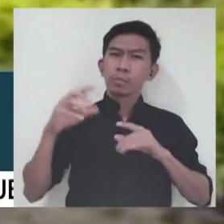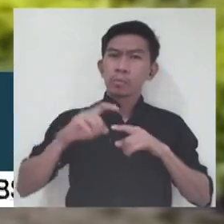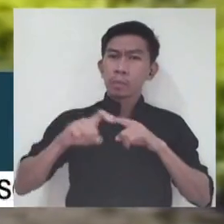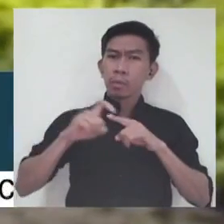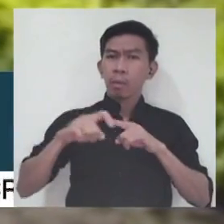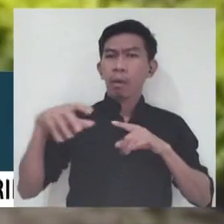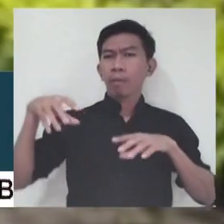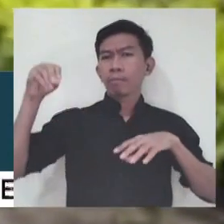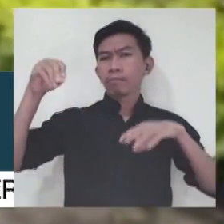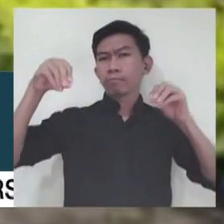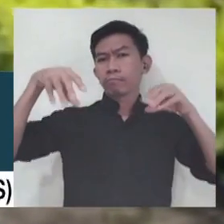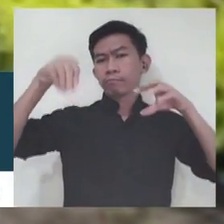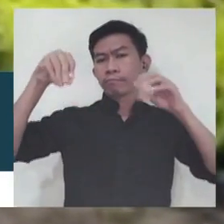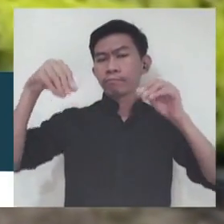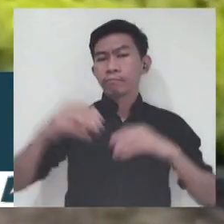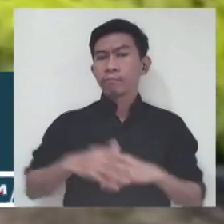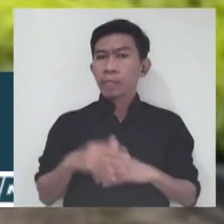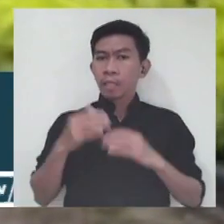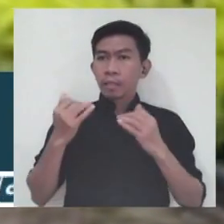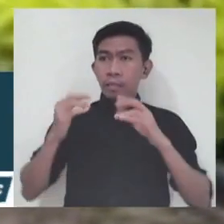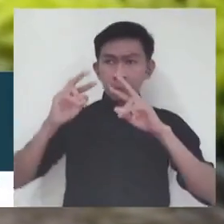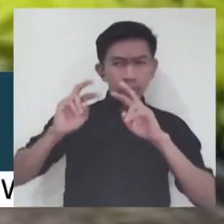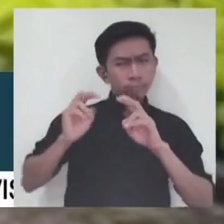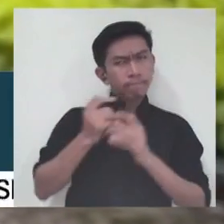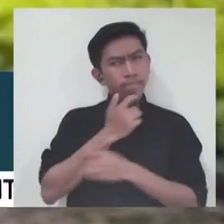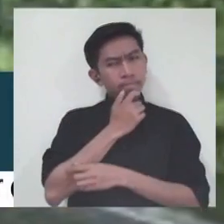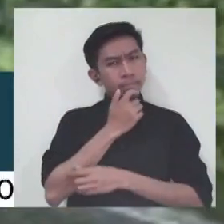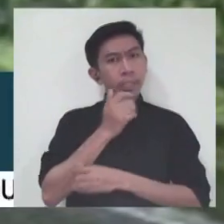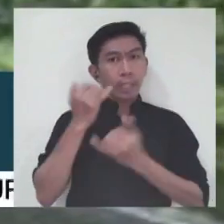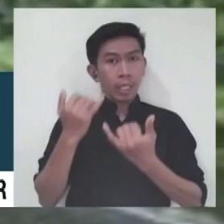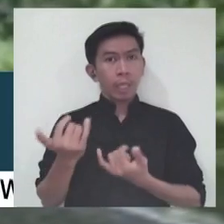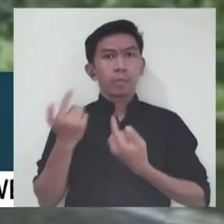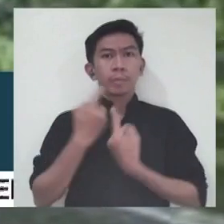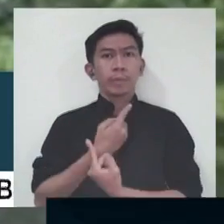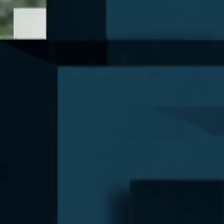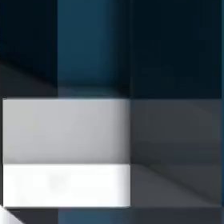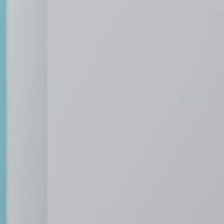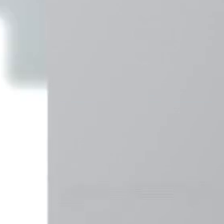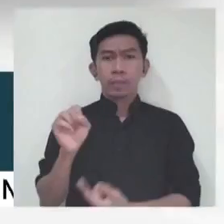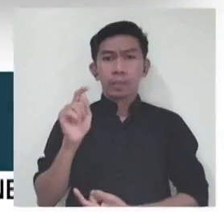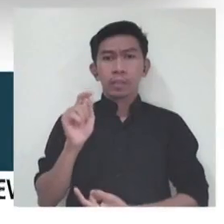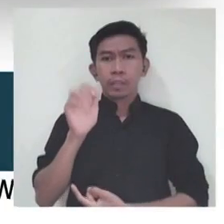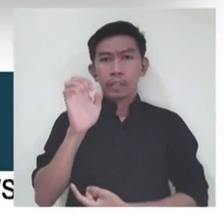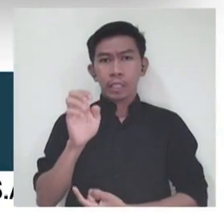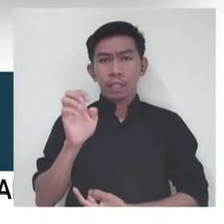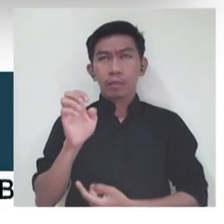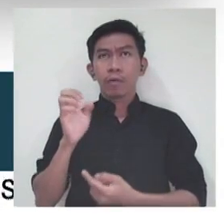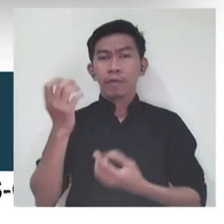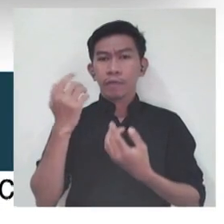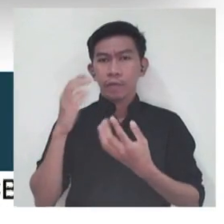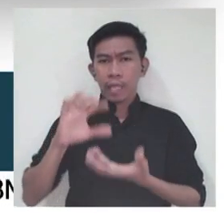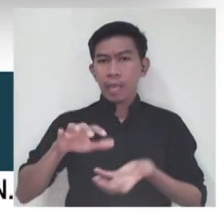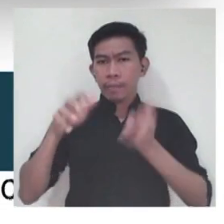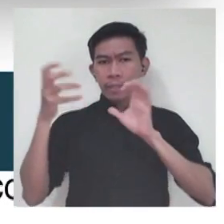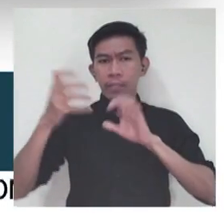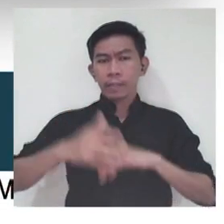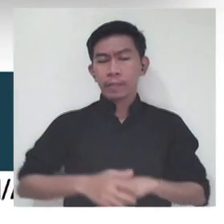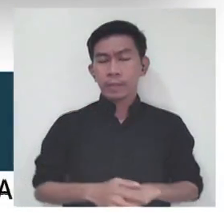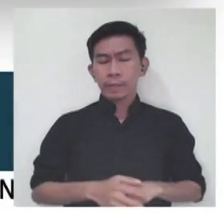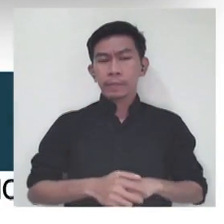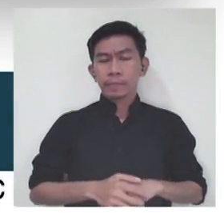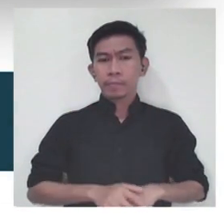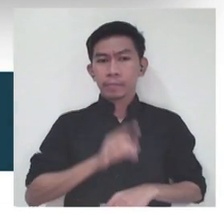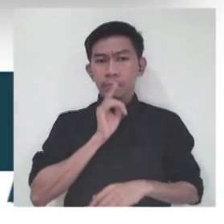studying whether they will place the province under a state of calamity. halos lahat po yung mga kalsada